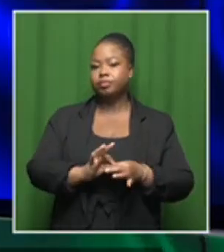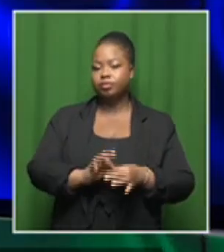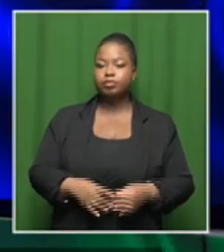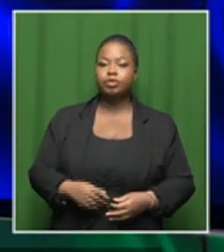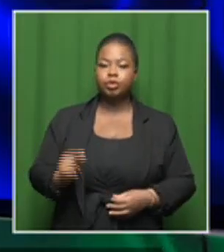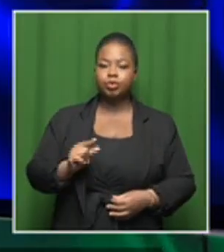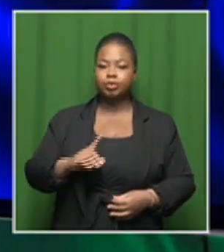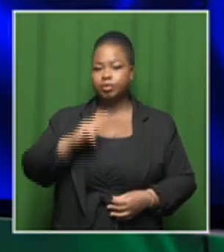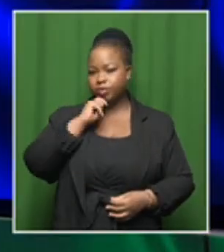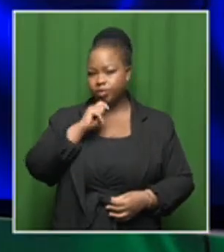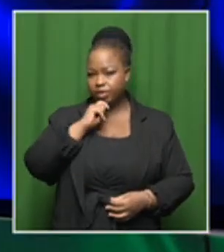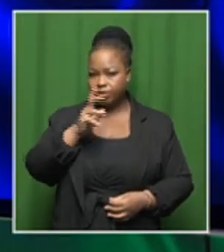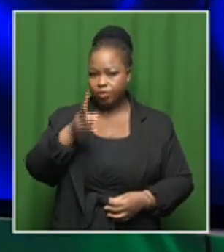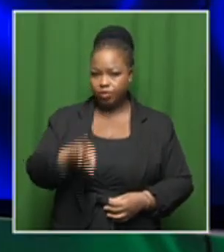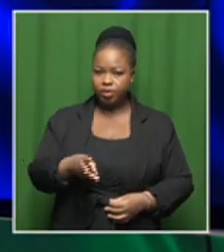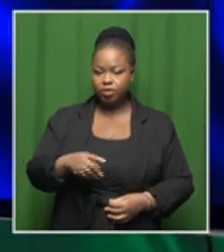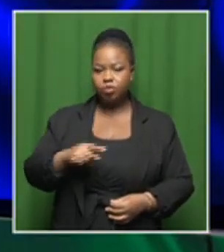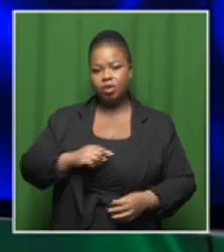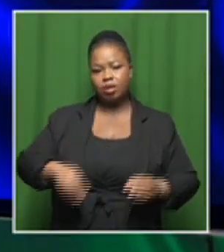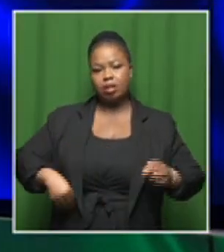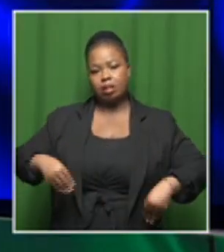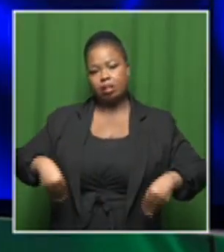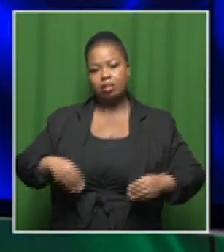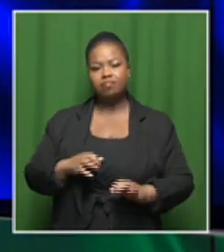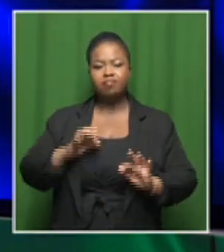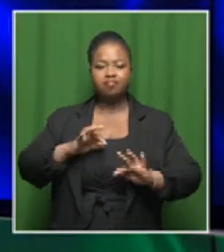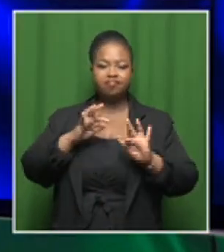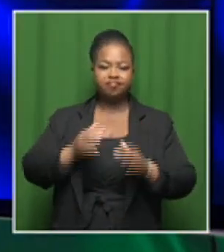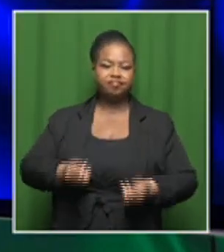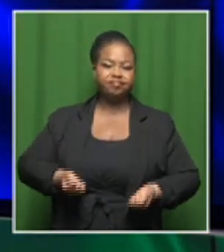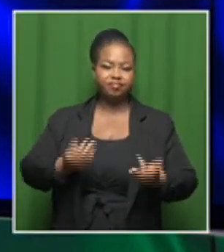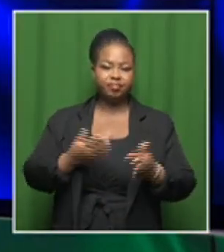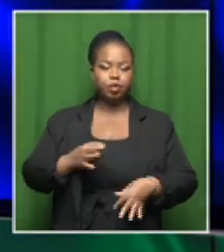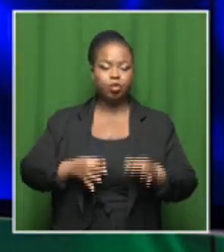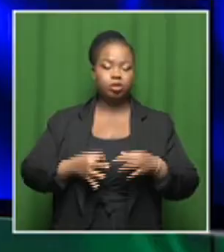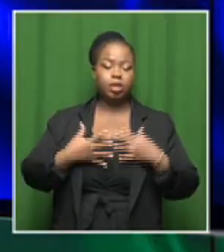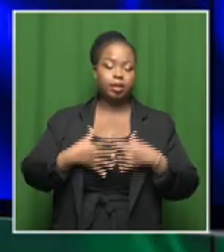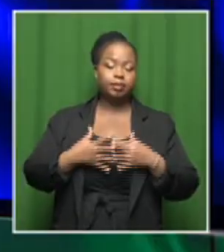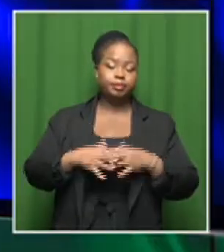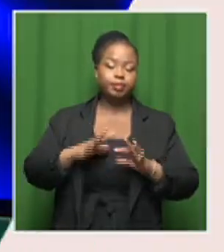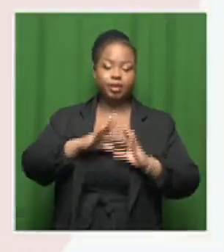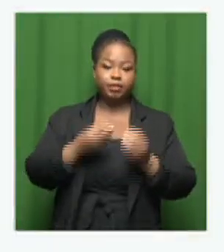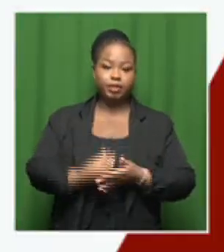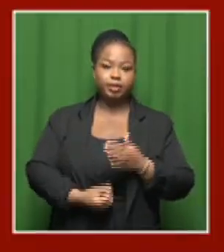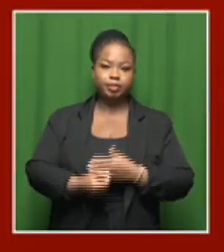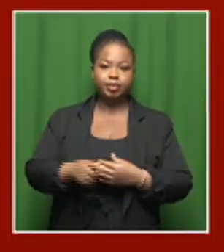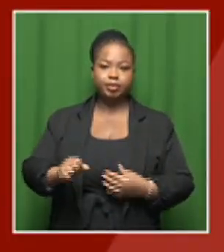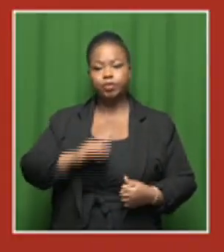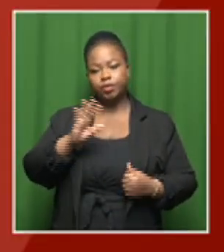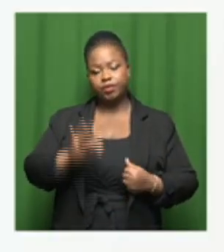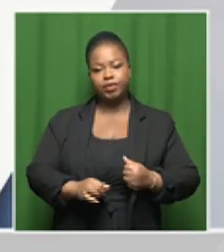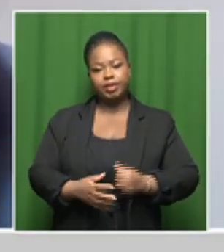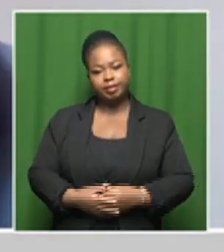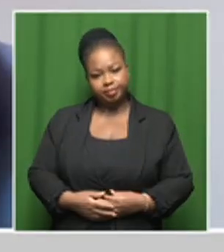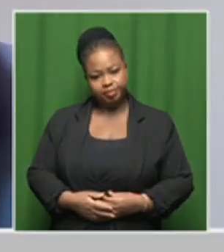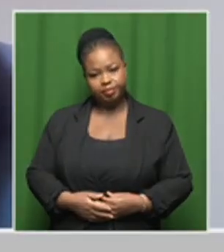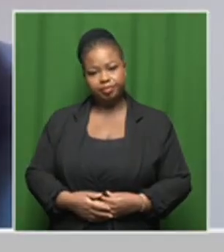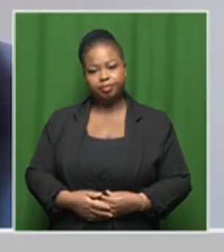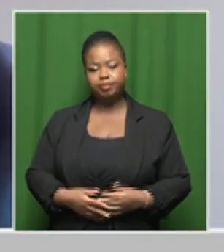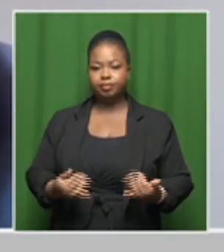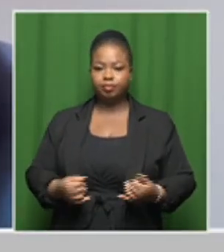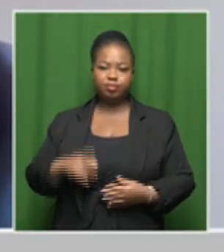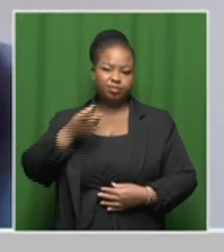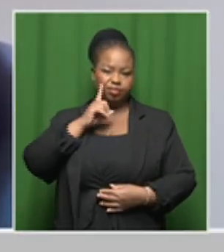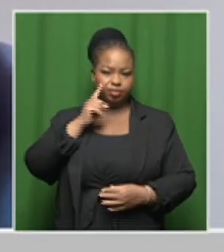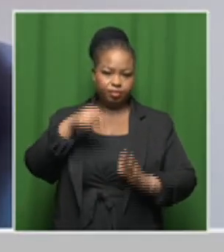joining us this morning following news of corruption, service delivery protests, political dynamics that are obviously unfolding in South Africa's democracy. So let's explore